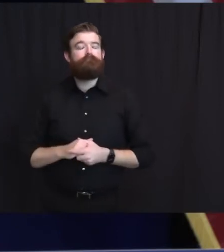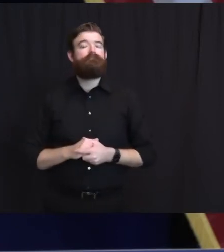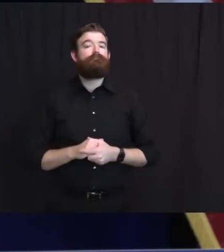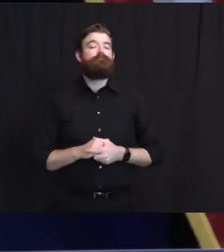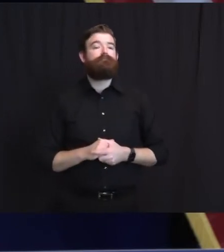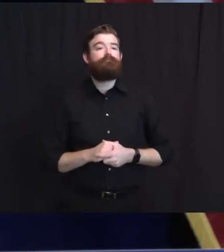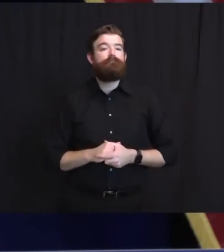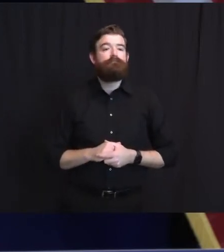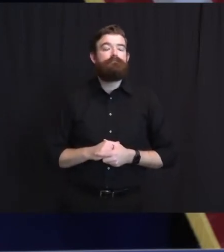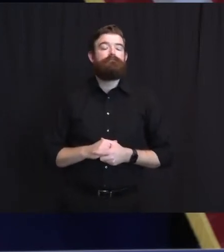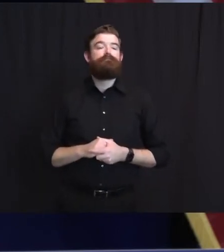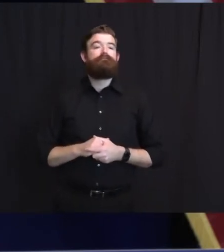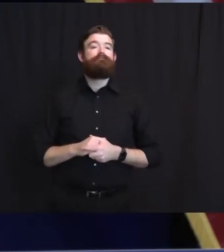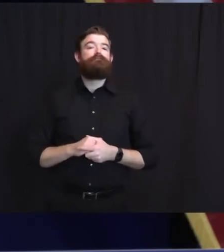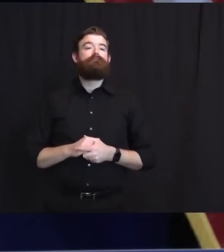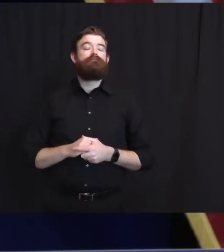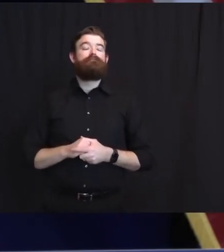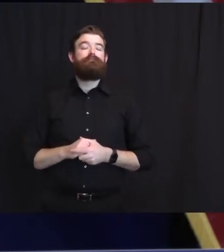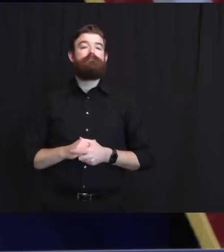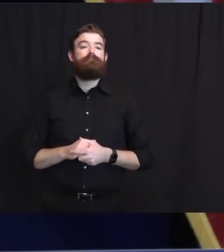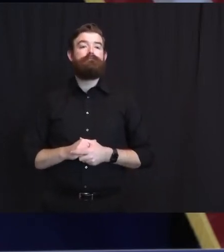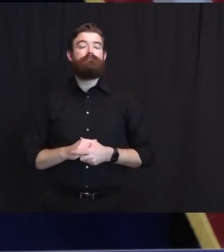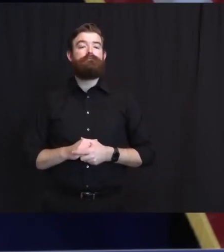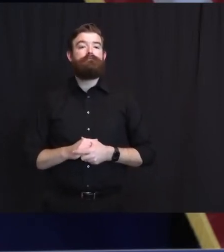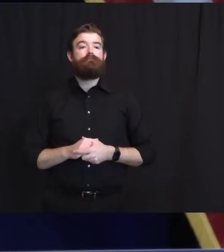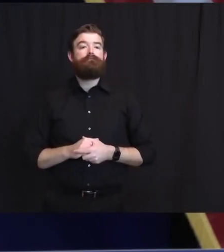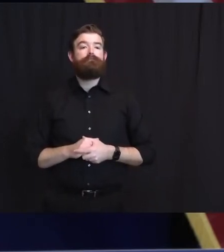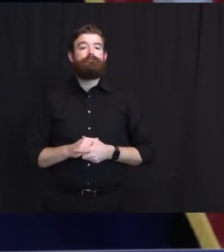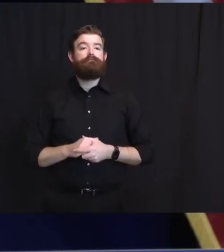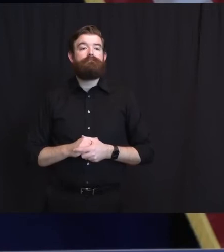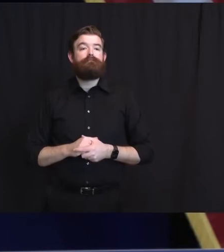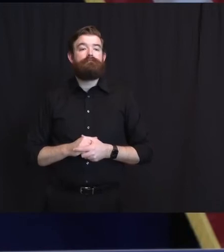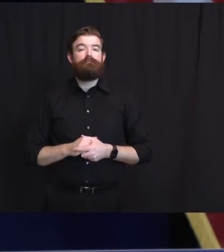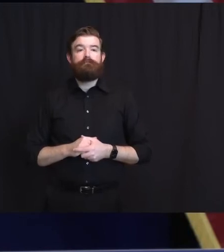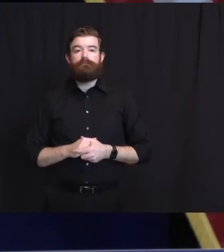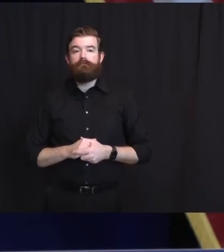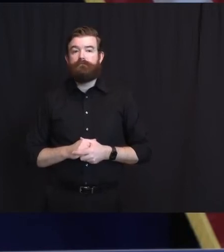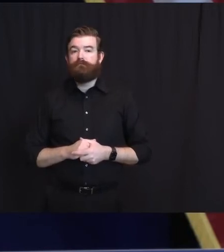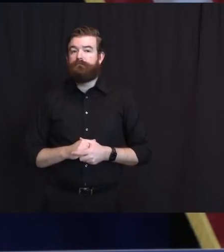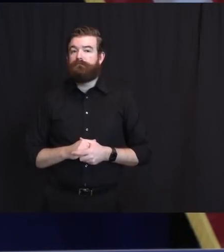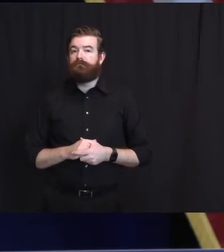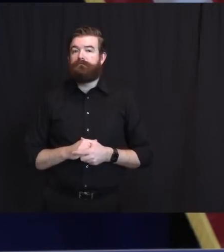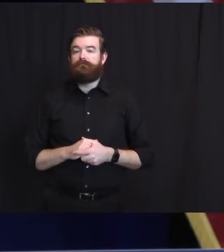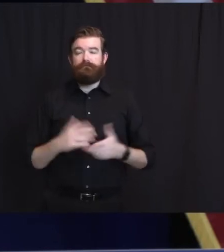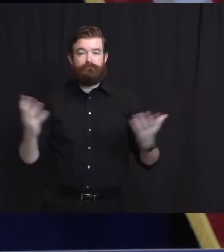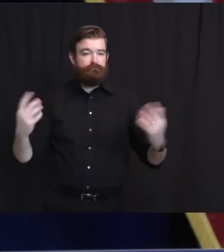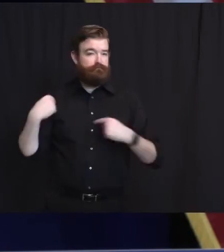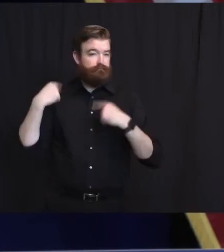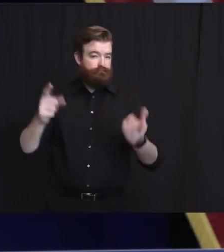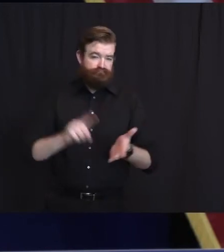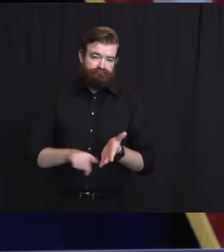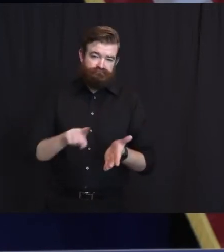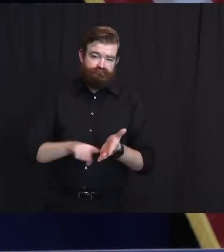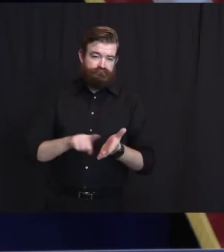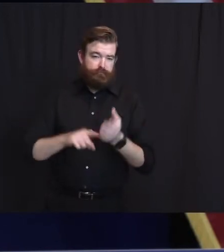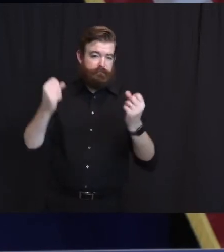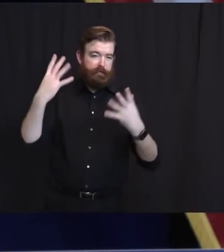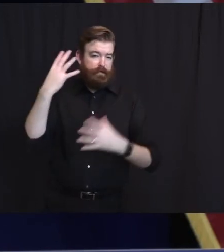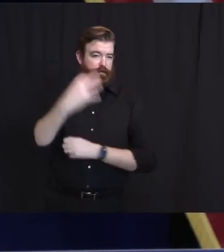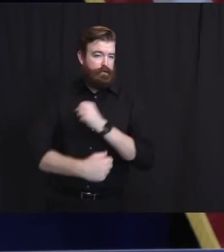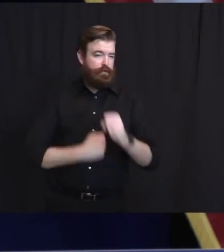broad continuum and huge promise, but decades of research prove that enormous benefits of participation